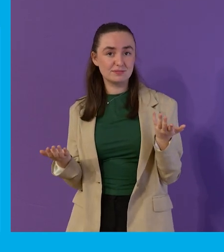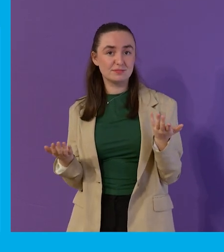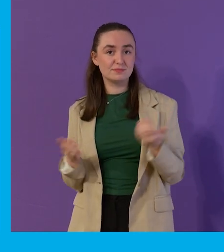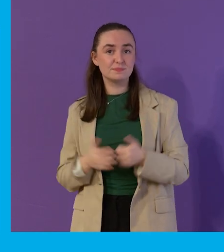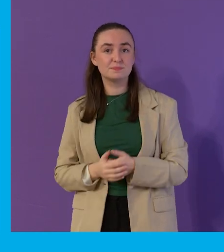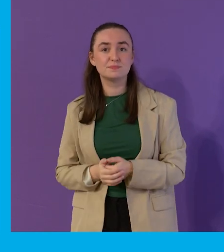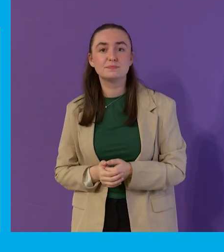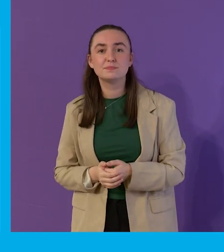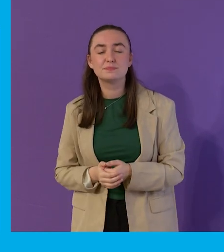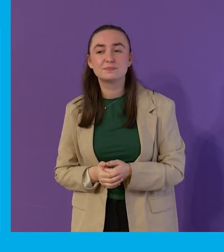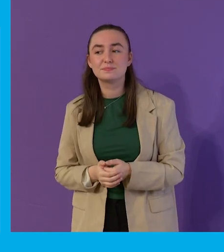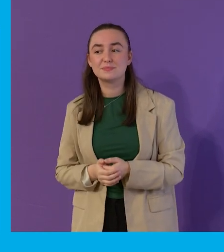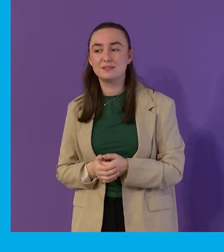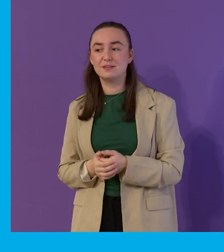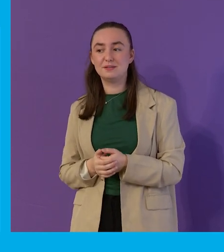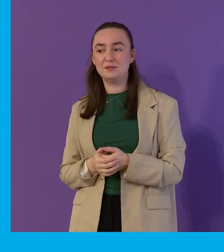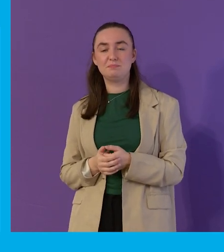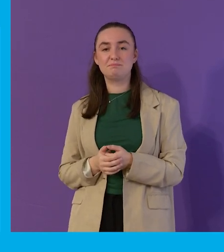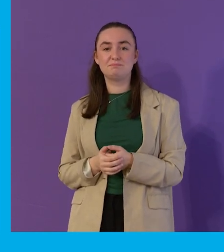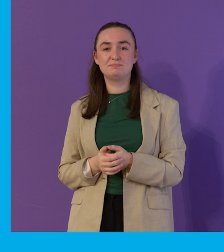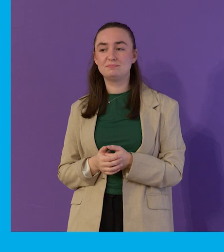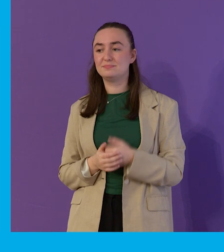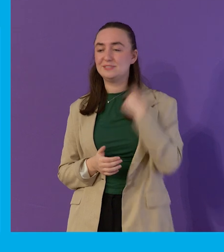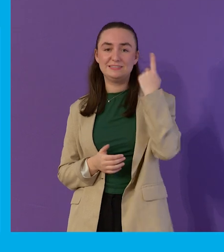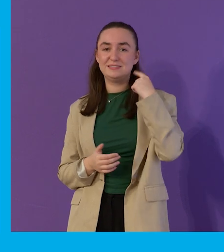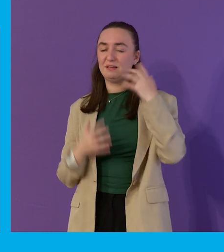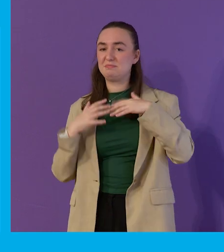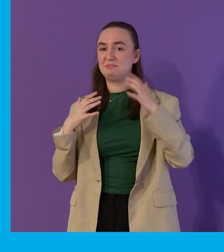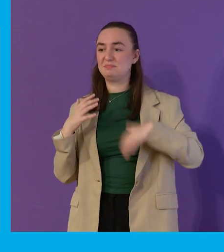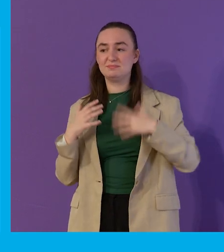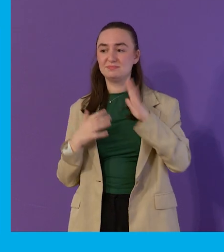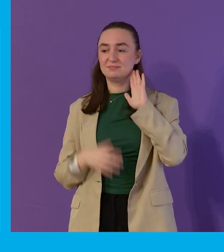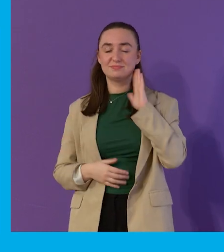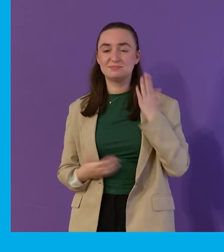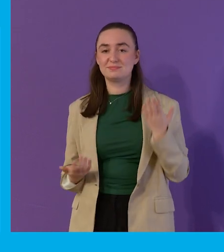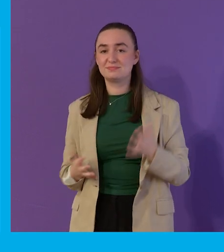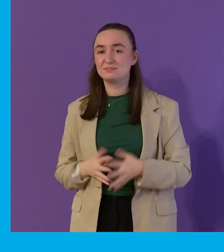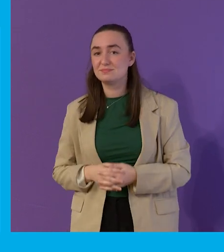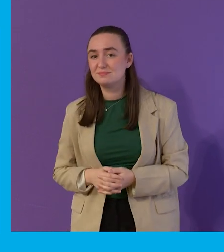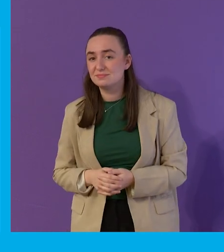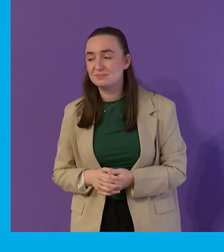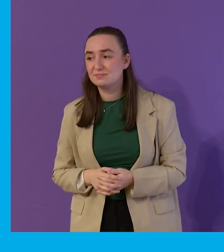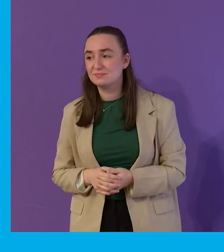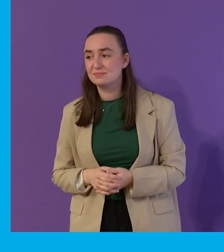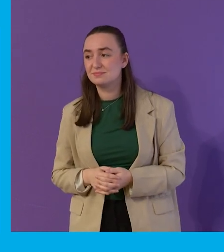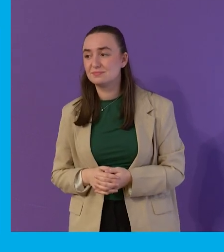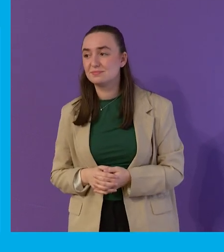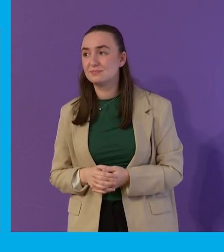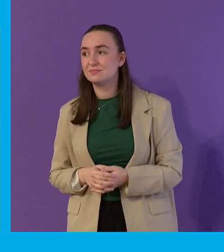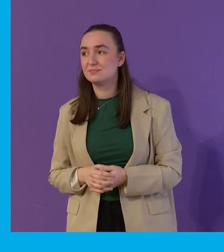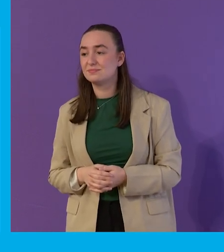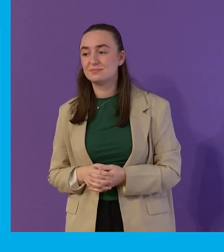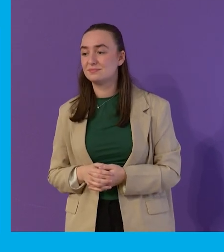our answer is, well, it comes from local government leaders, it comes from, okay, but they haven't been, you know, then how do we move forward? Then why are we not blocked on